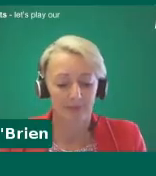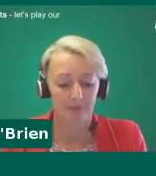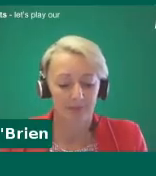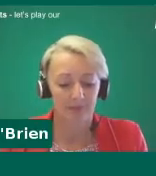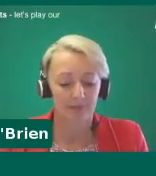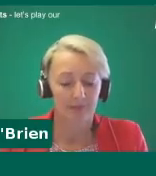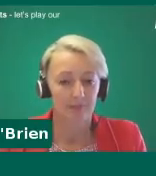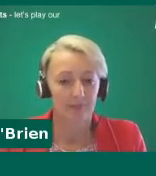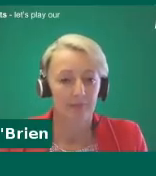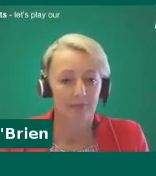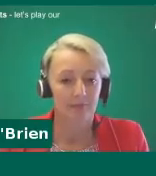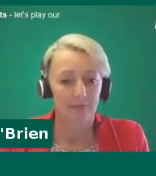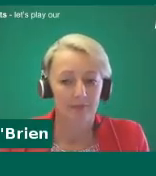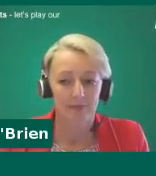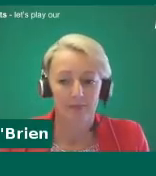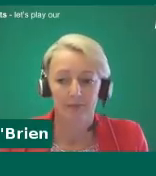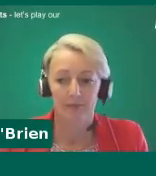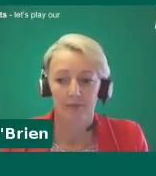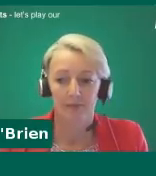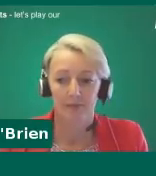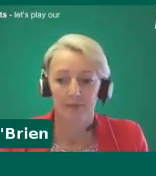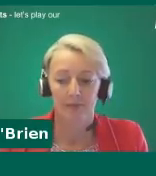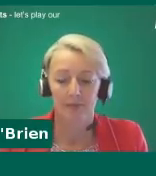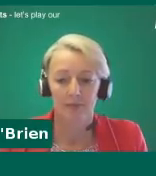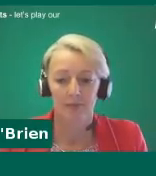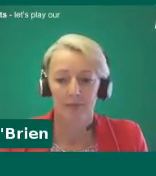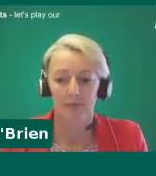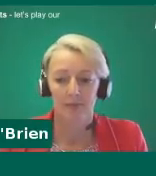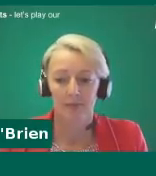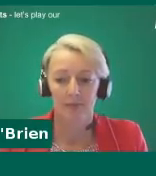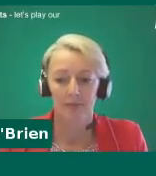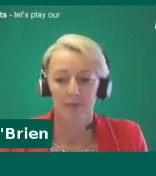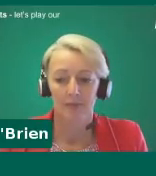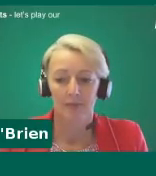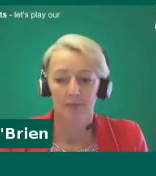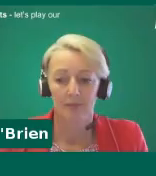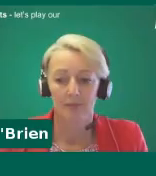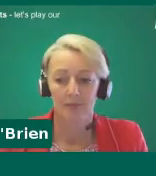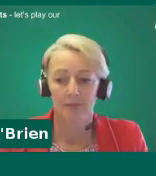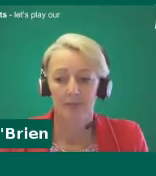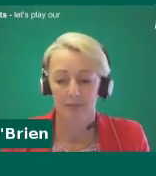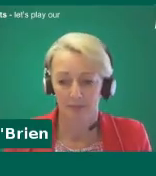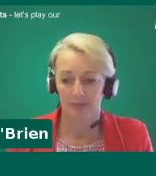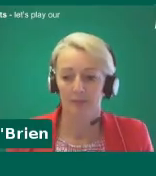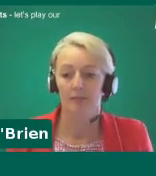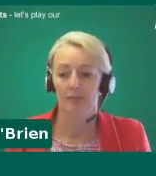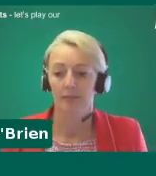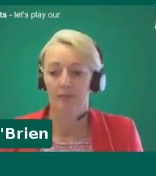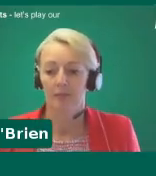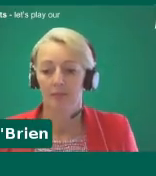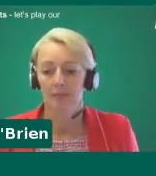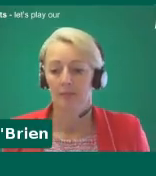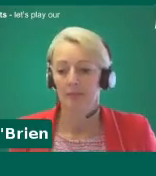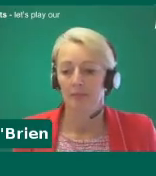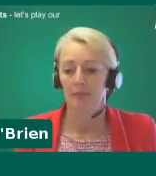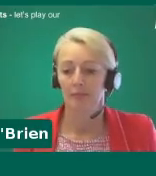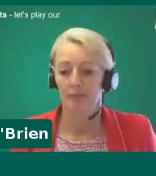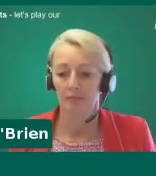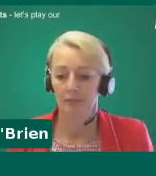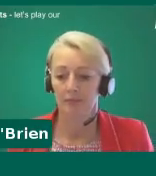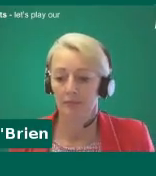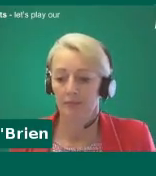that represents a healthy level of physical activity for the full range of ages and ability in